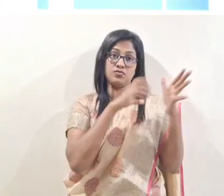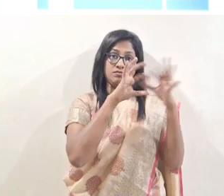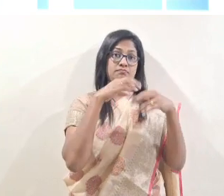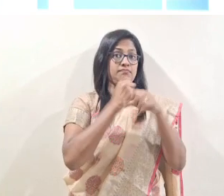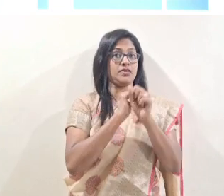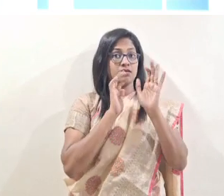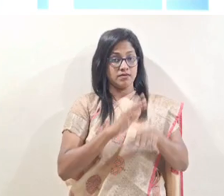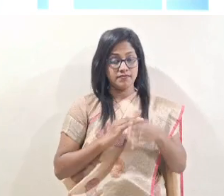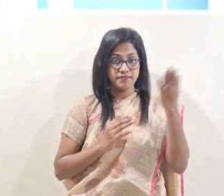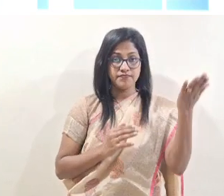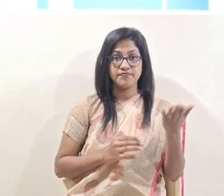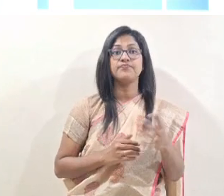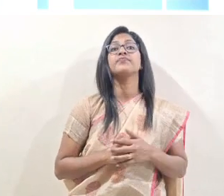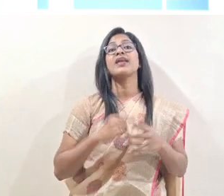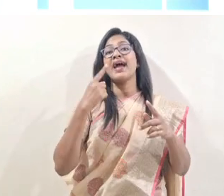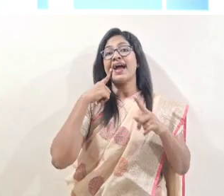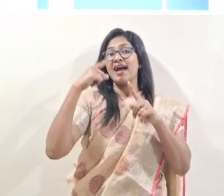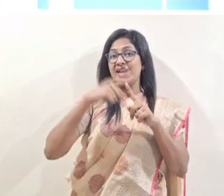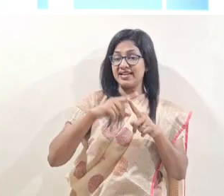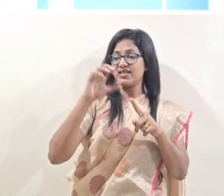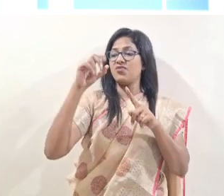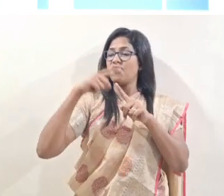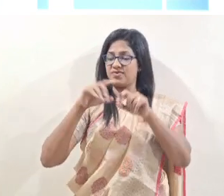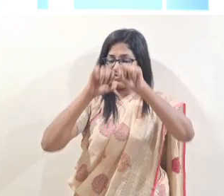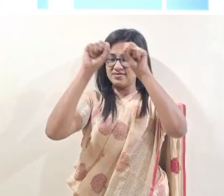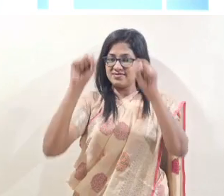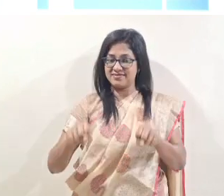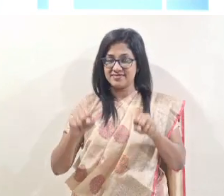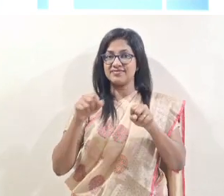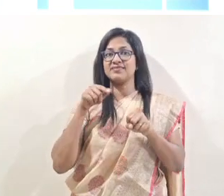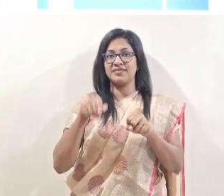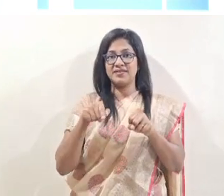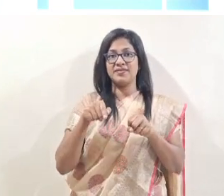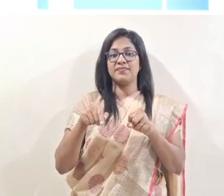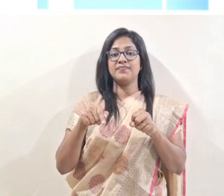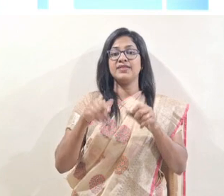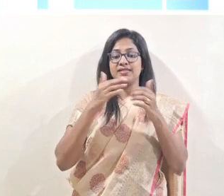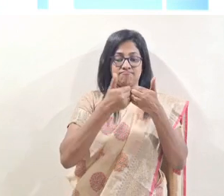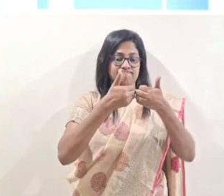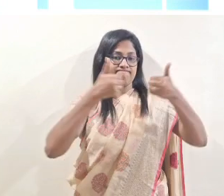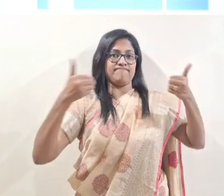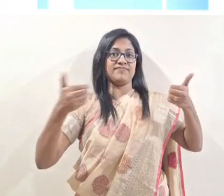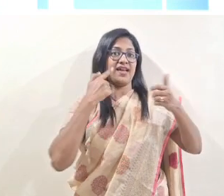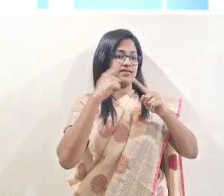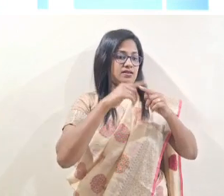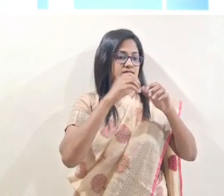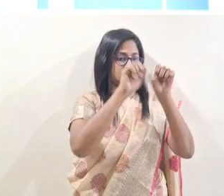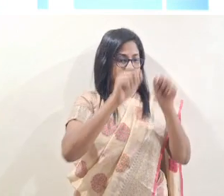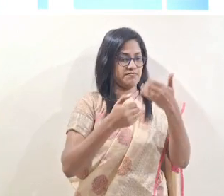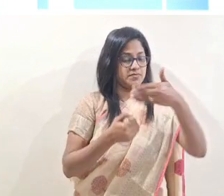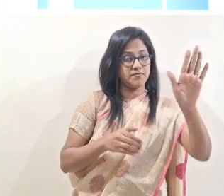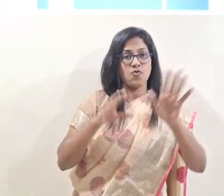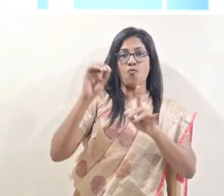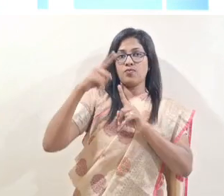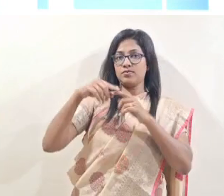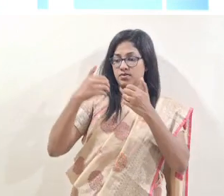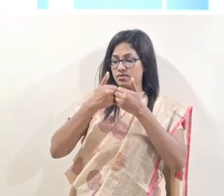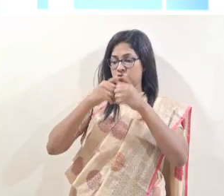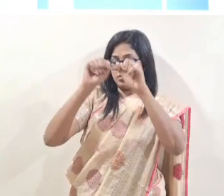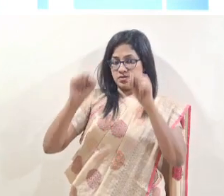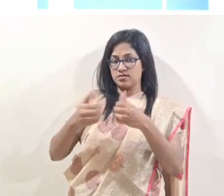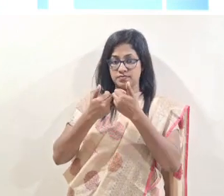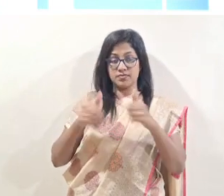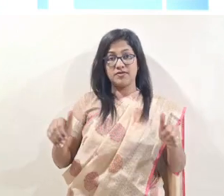Then IT and OT systems are also getting separated. So one example is in